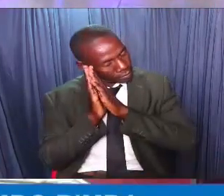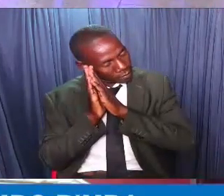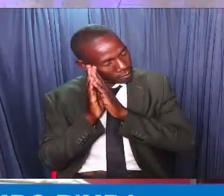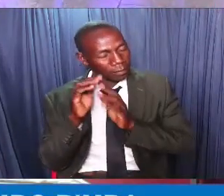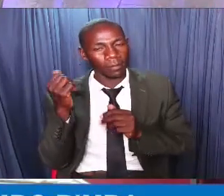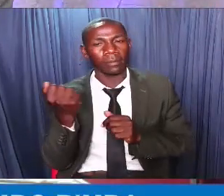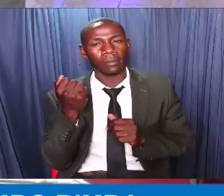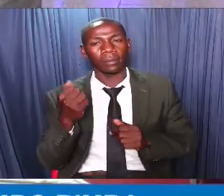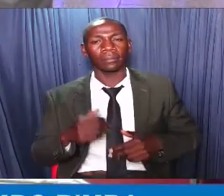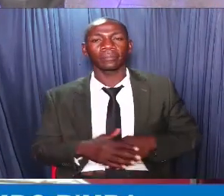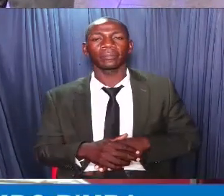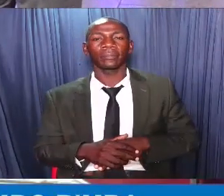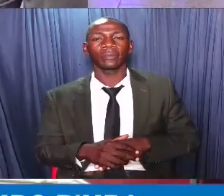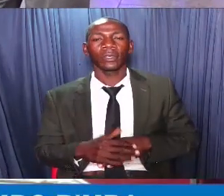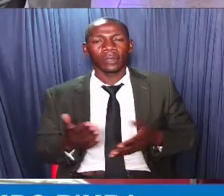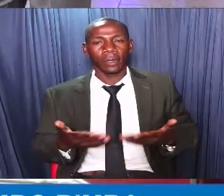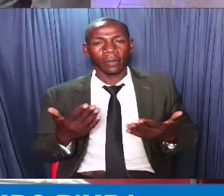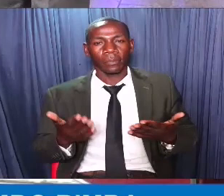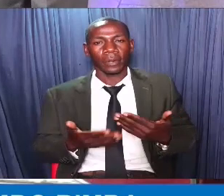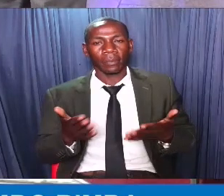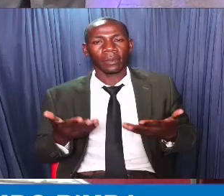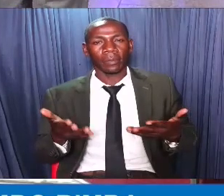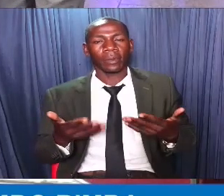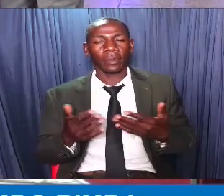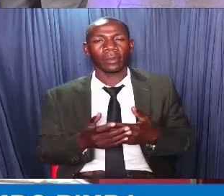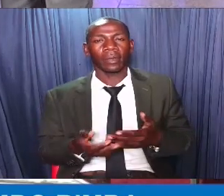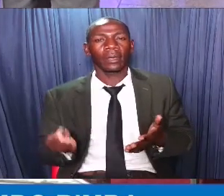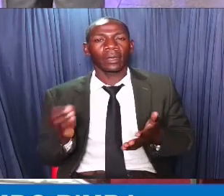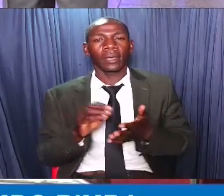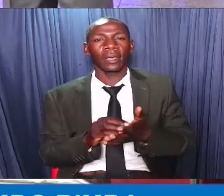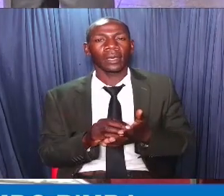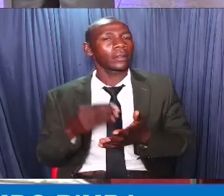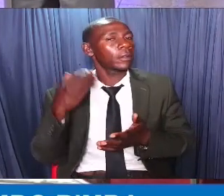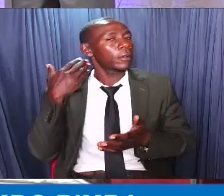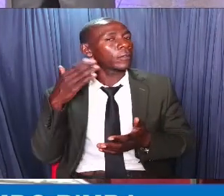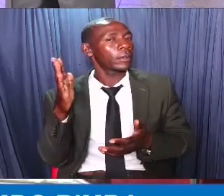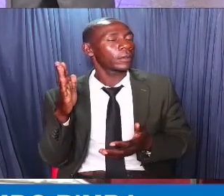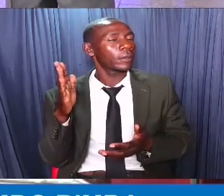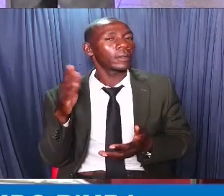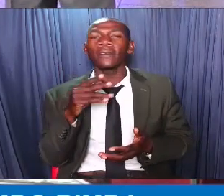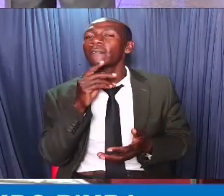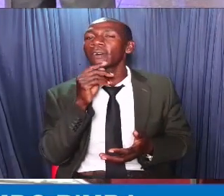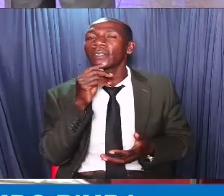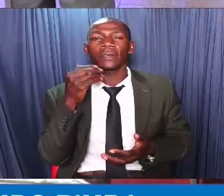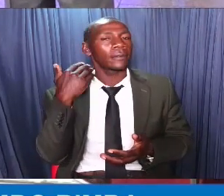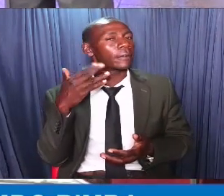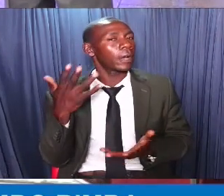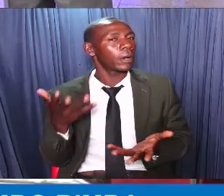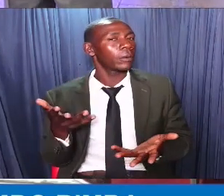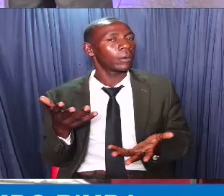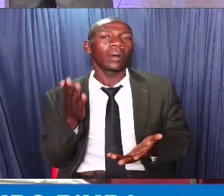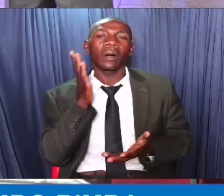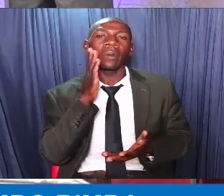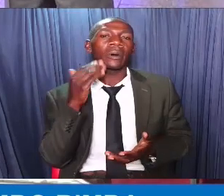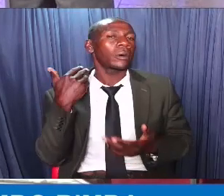stayed overnight awake. Kukulea wewe. Bringing you up. Tena usimuone kitu. Then you devalue her. Baba usimuone kitu. Not to value mama, your